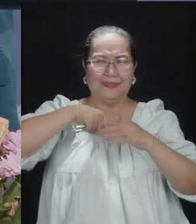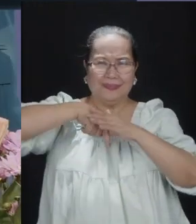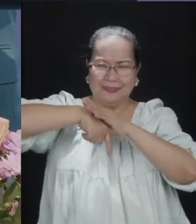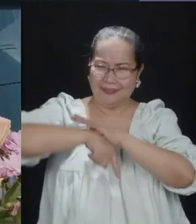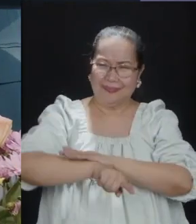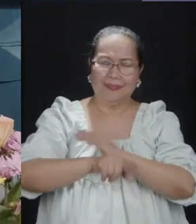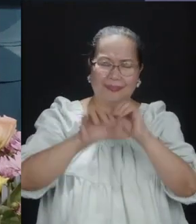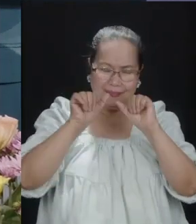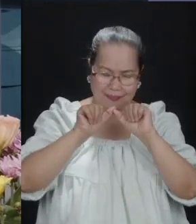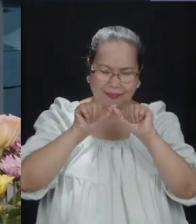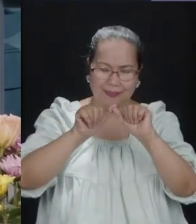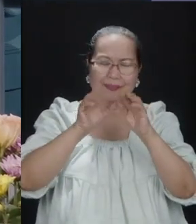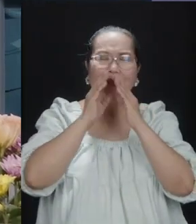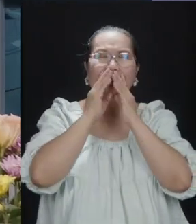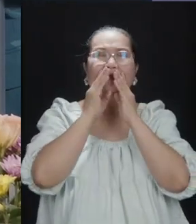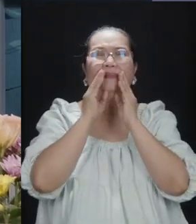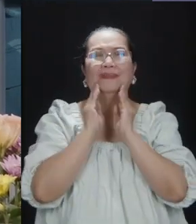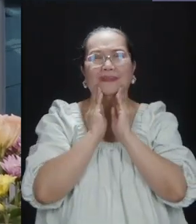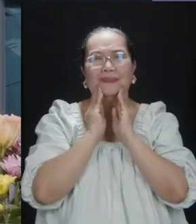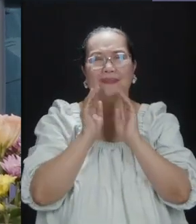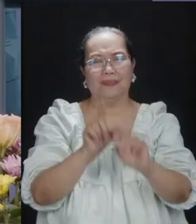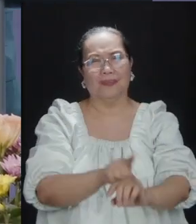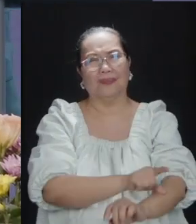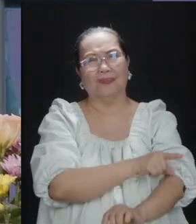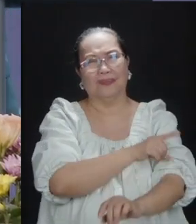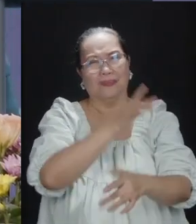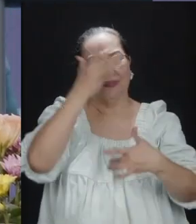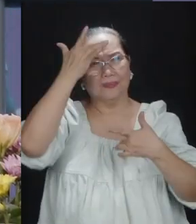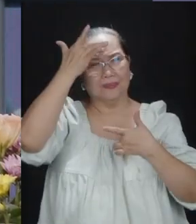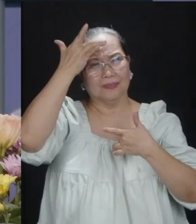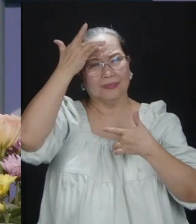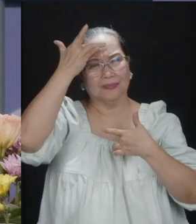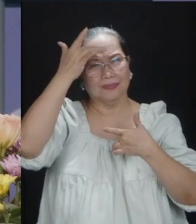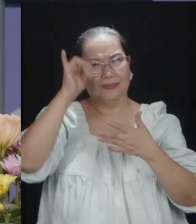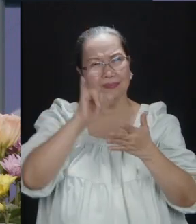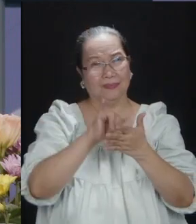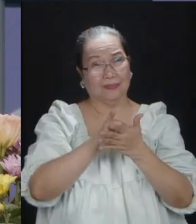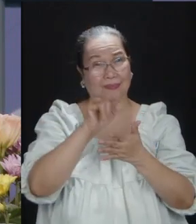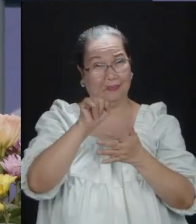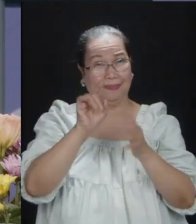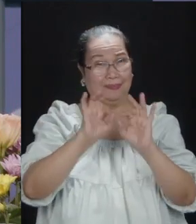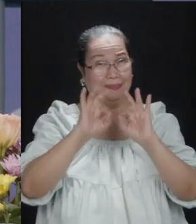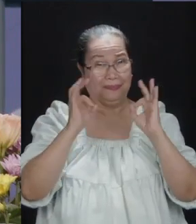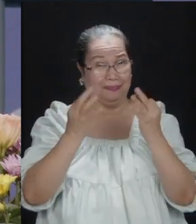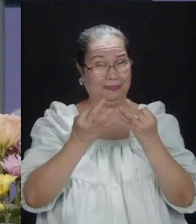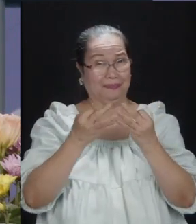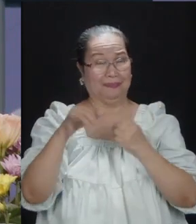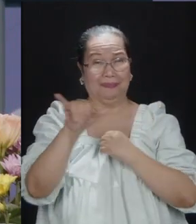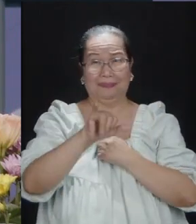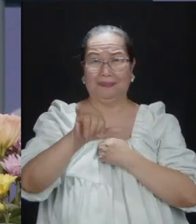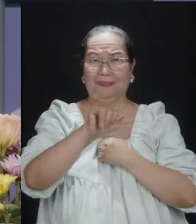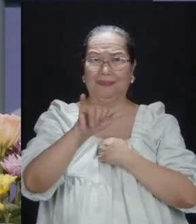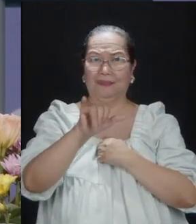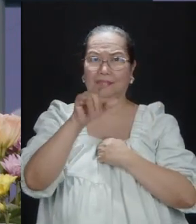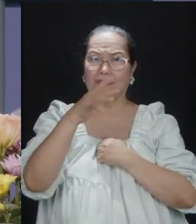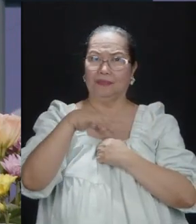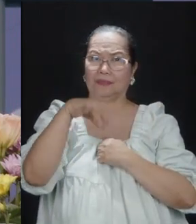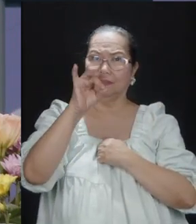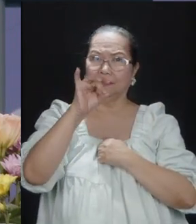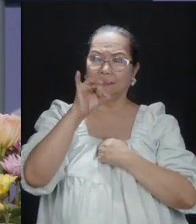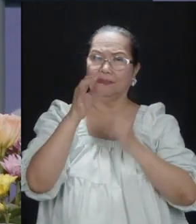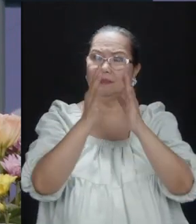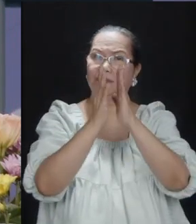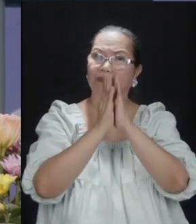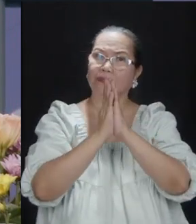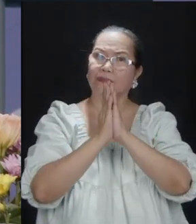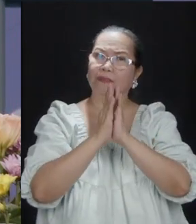grief, long illness, yours or that of a loved one, and you find yourself asking